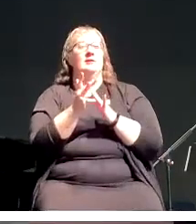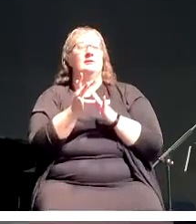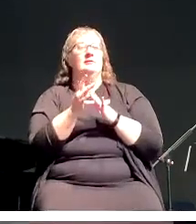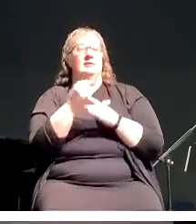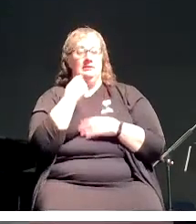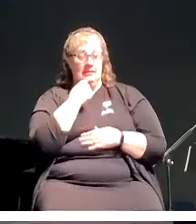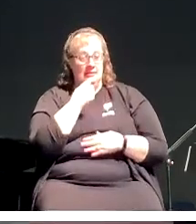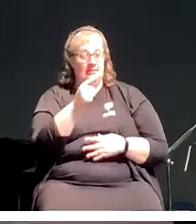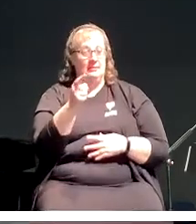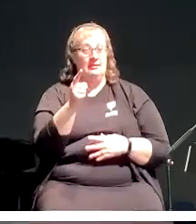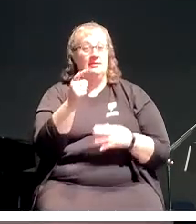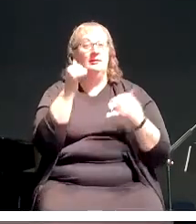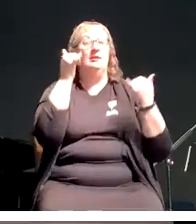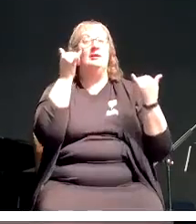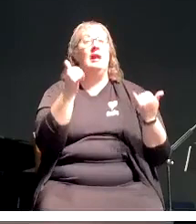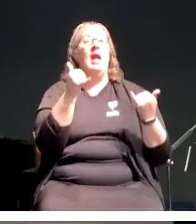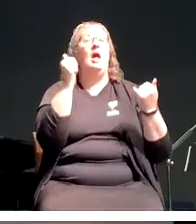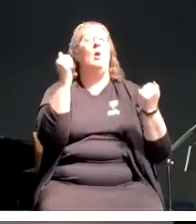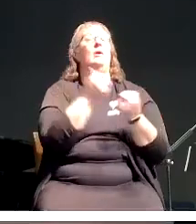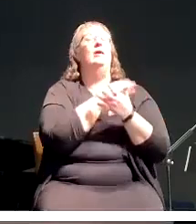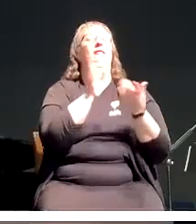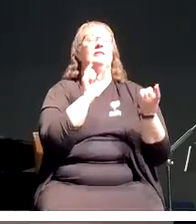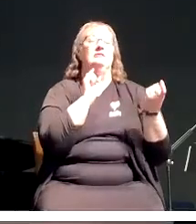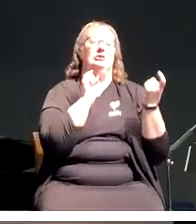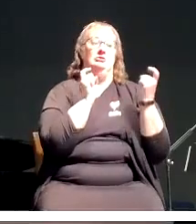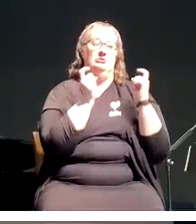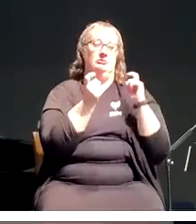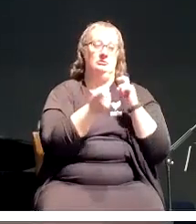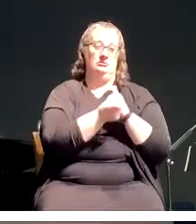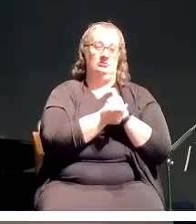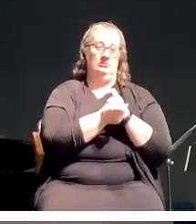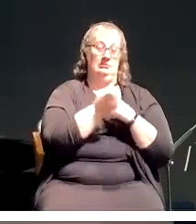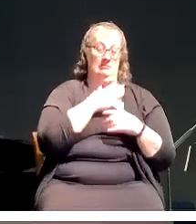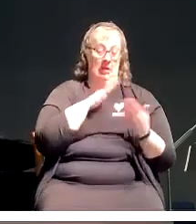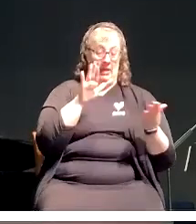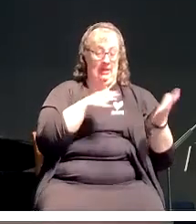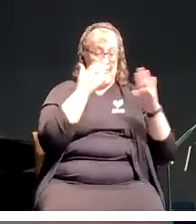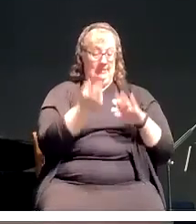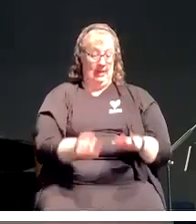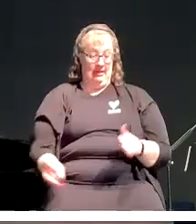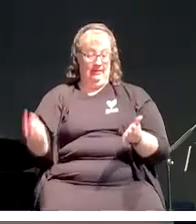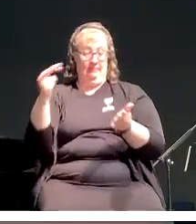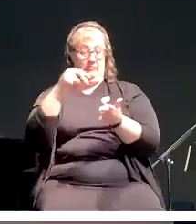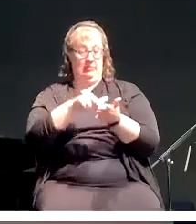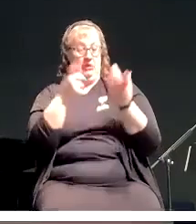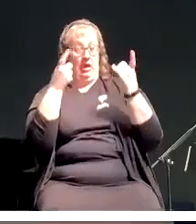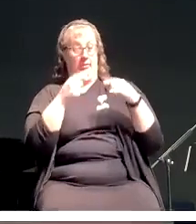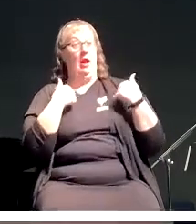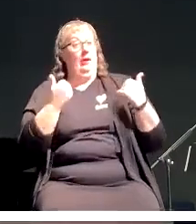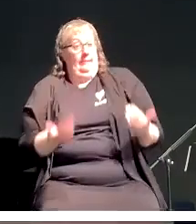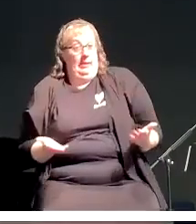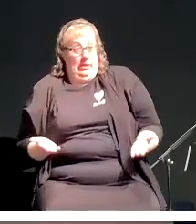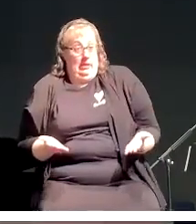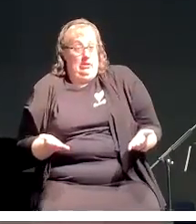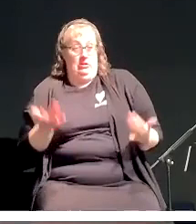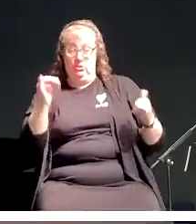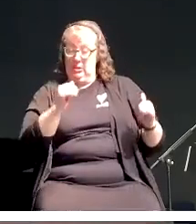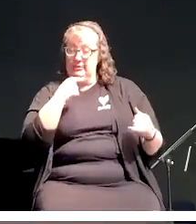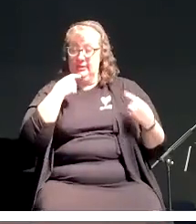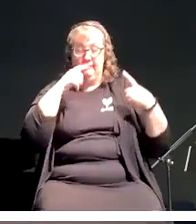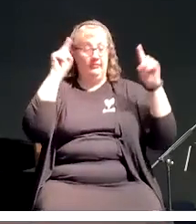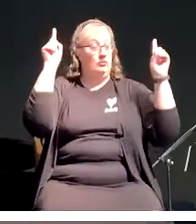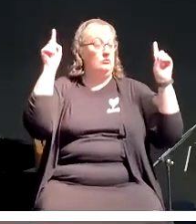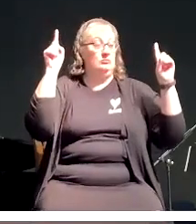now is when everything changes. My death and resurrection has happened. I am here, just like it was